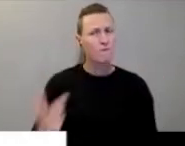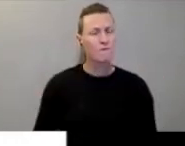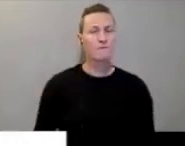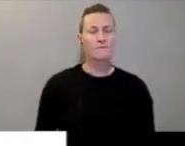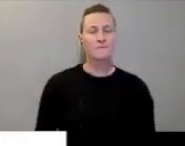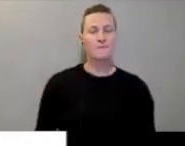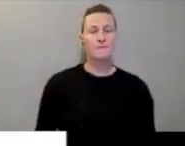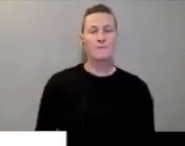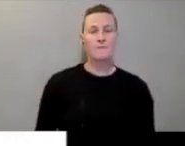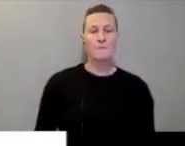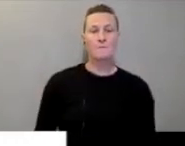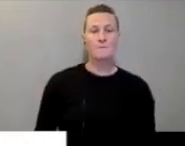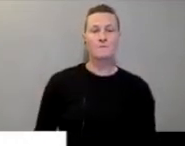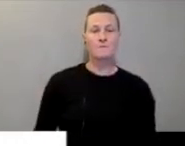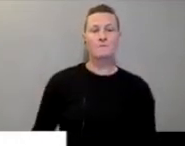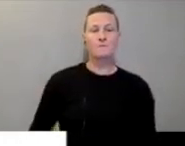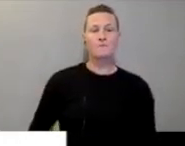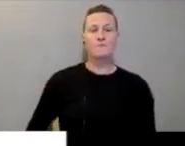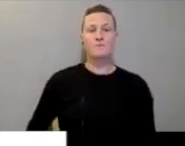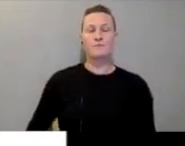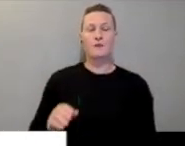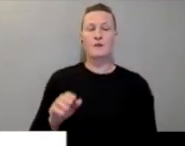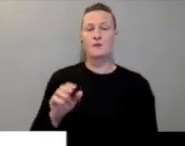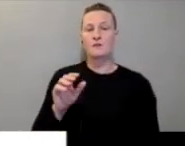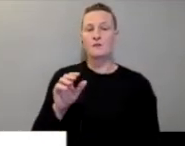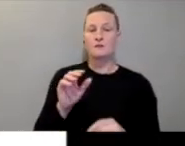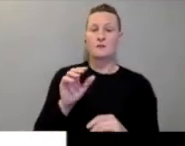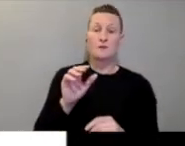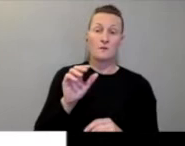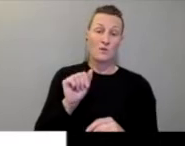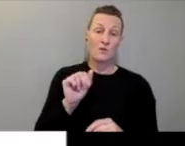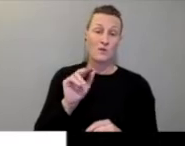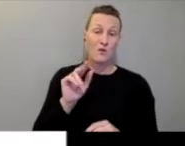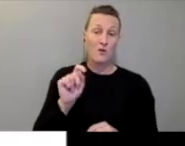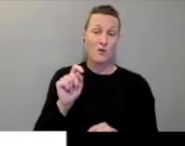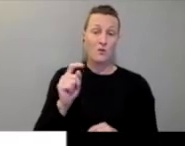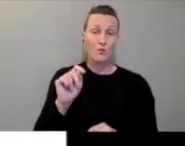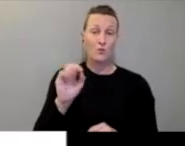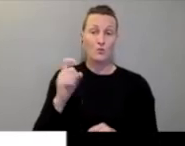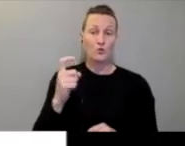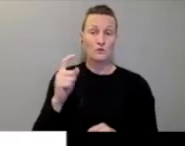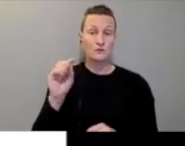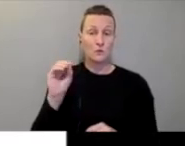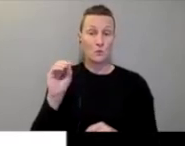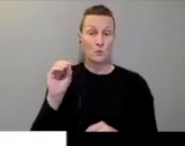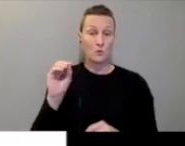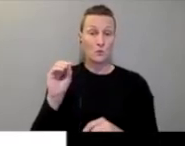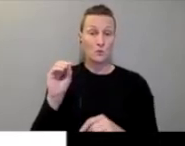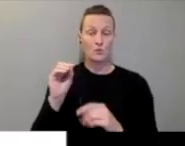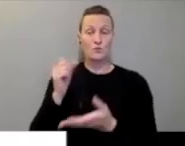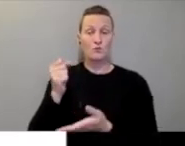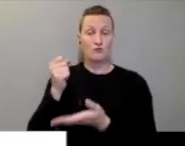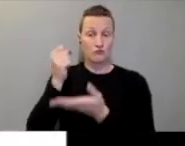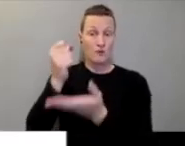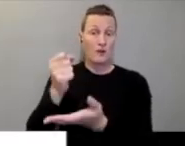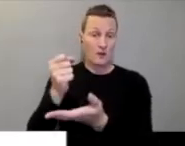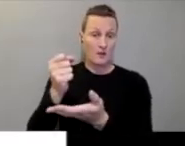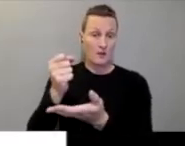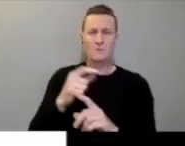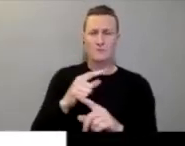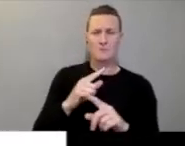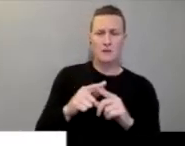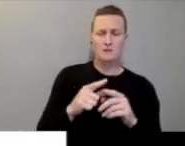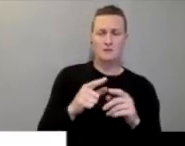This is the ArtworxTO grant, yes. Well, I guess it applies to the Animating Toronto Streets grant as well. It is good